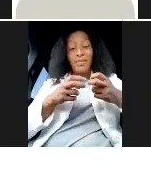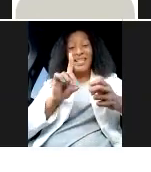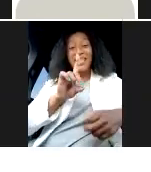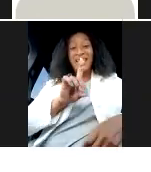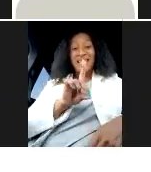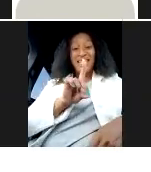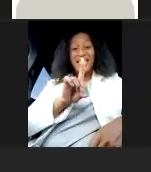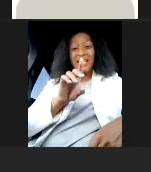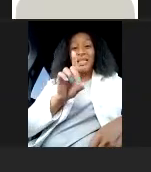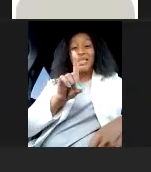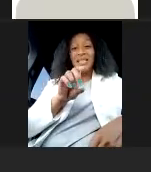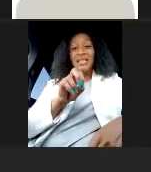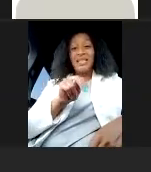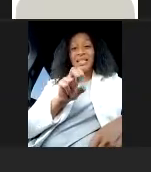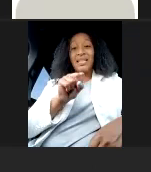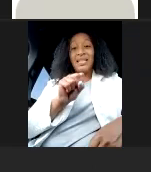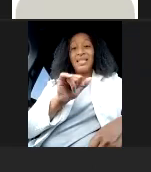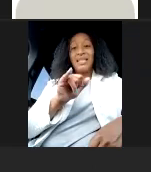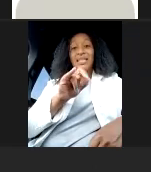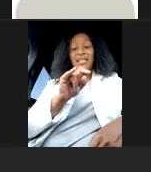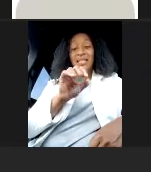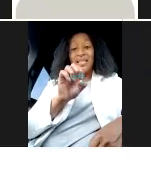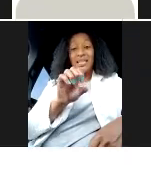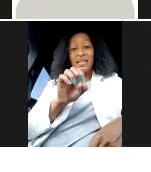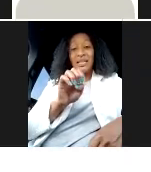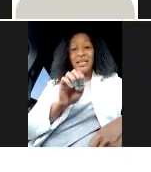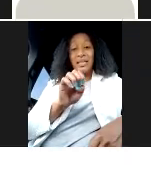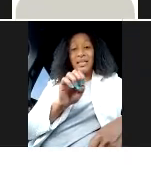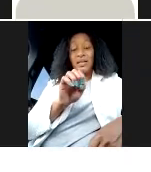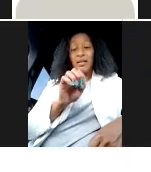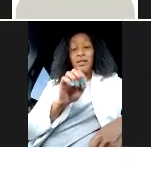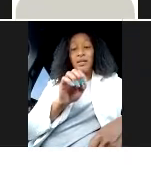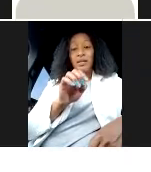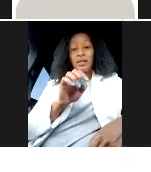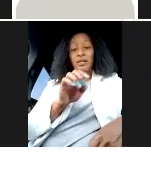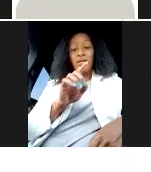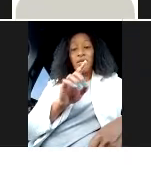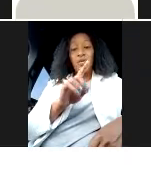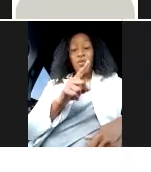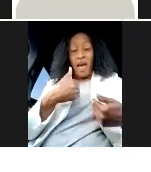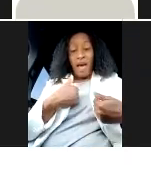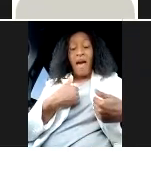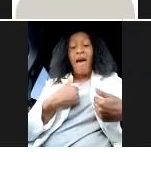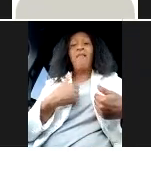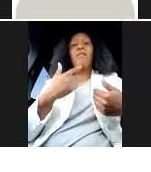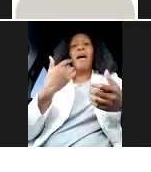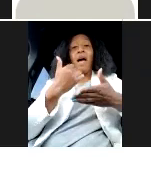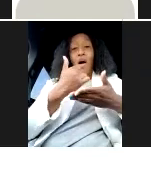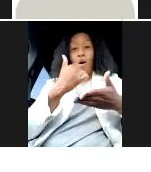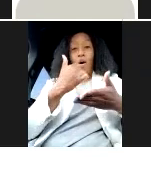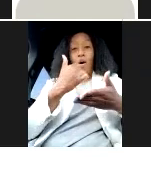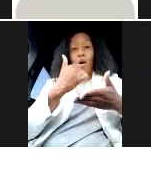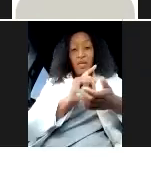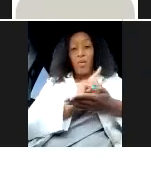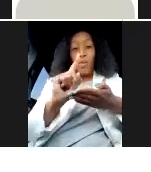some help here, but you also have some help within the weekly overview that you can